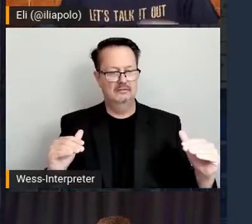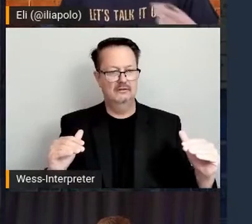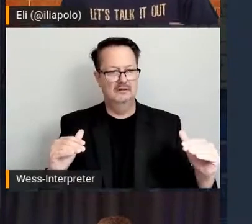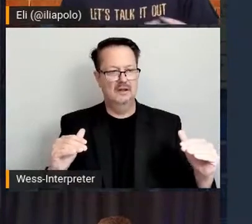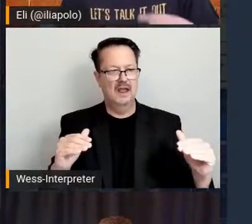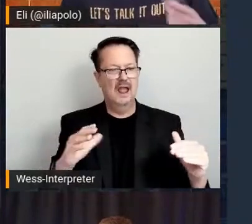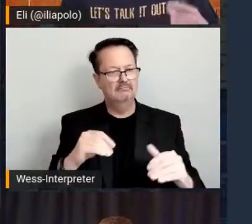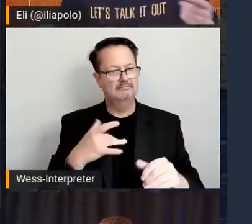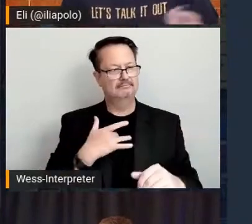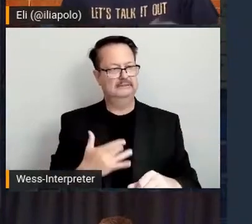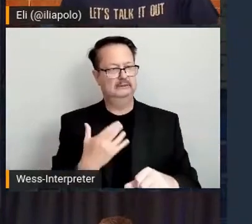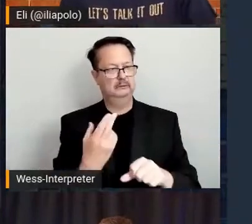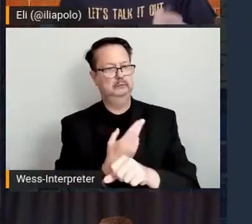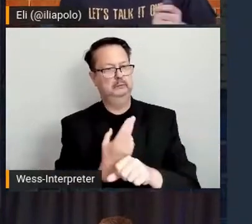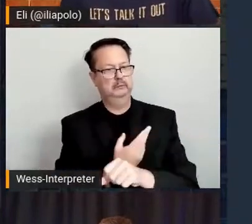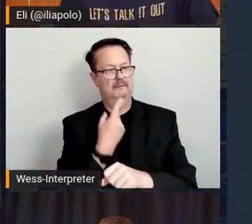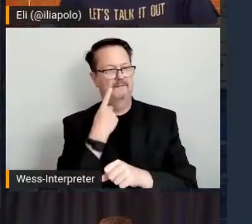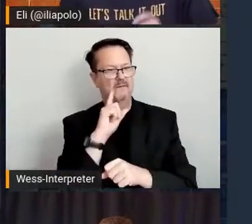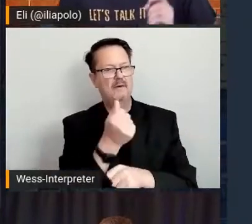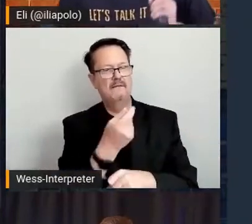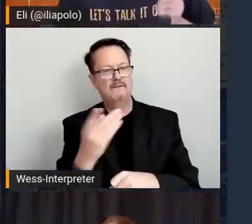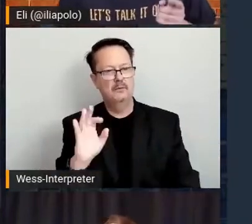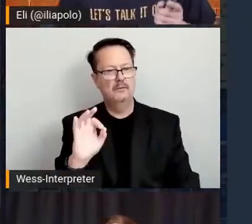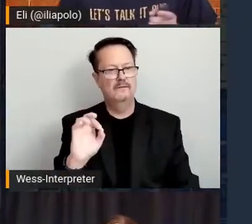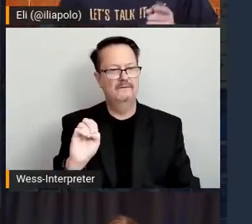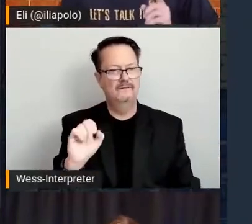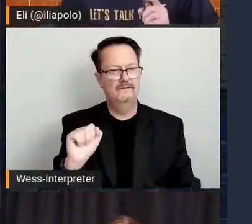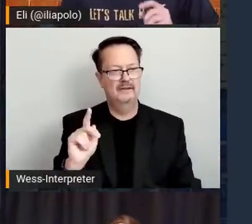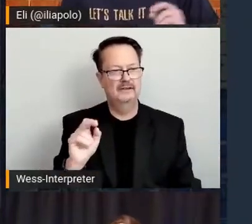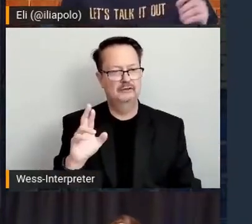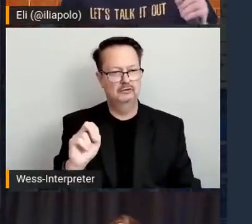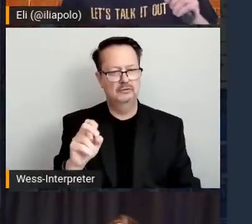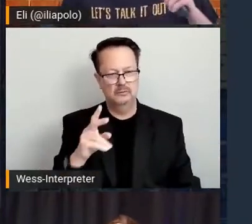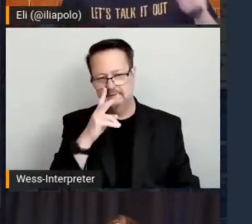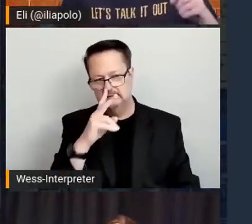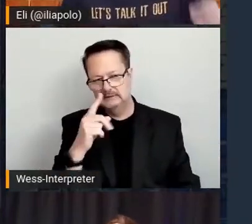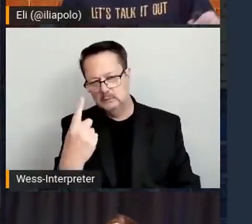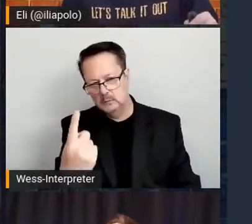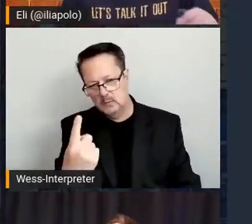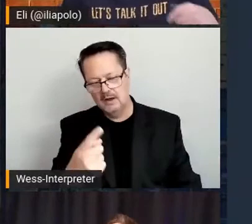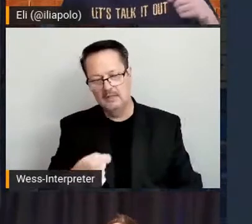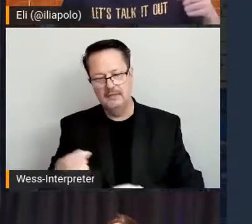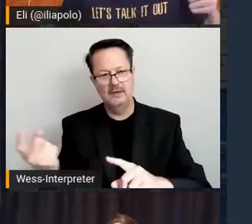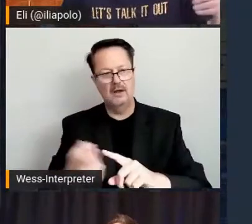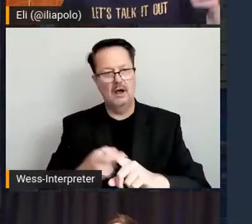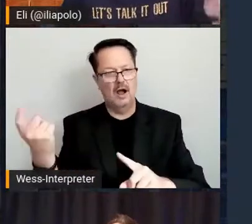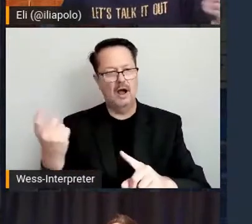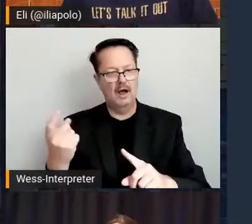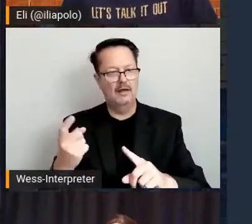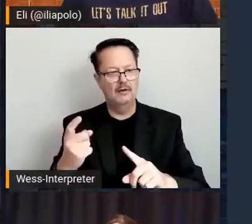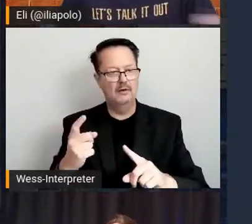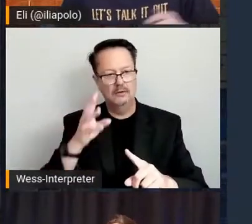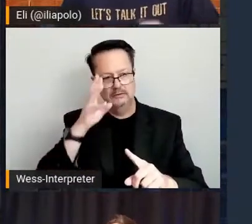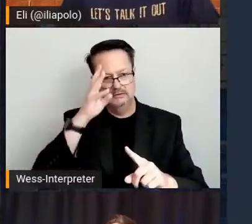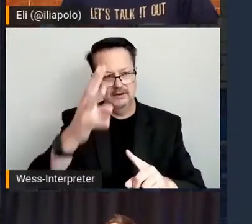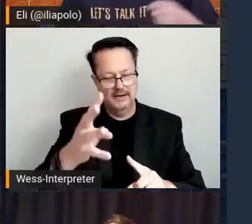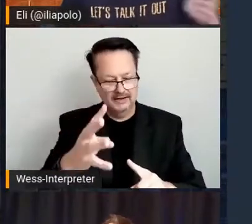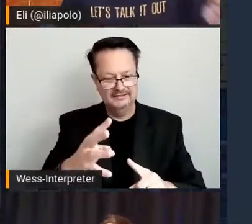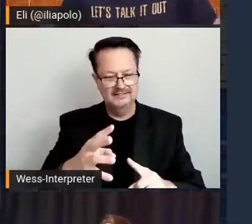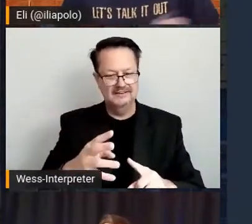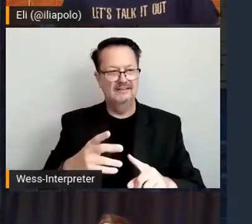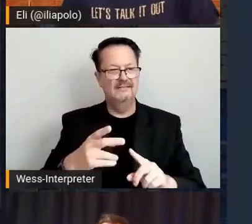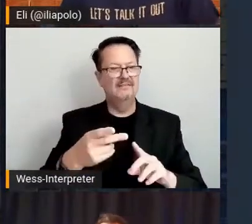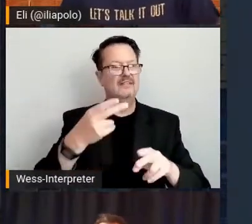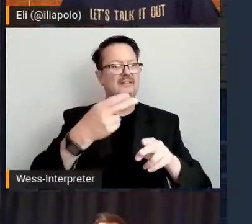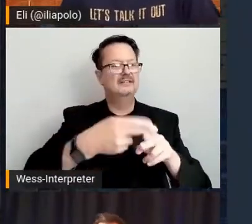is used for a few features. And one of them, we've seen one of them, which is the auto generation of Kubernetes resource names, right? This is